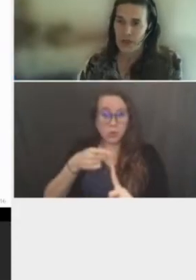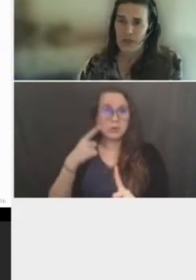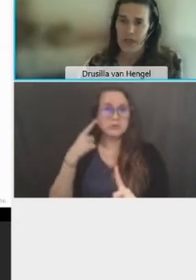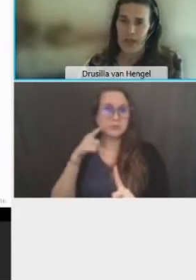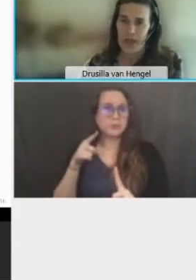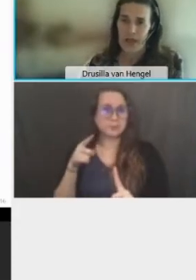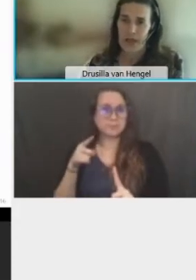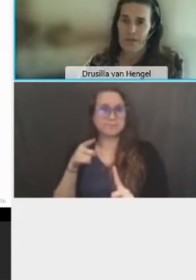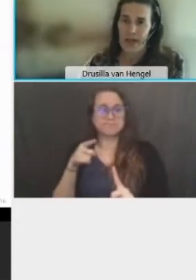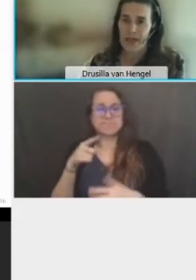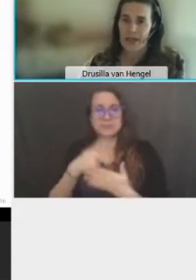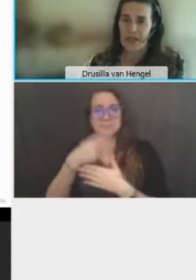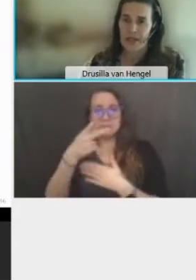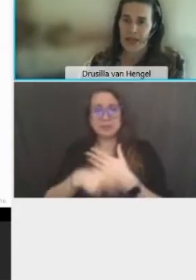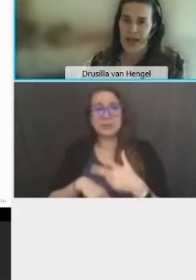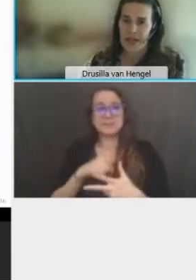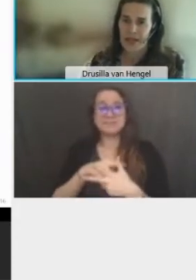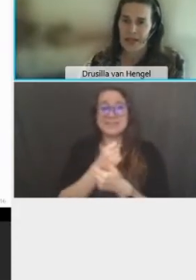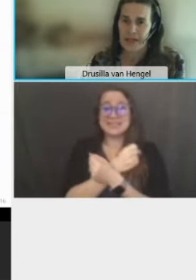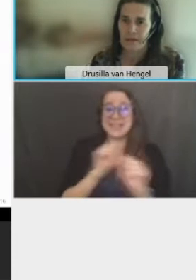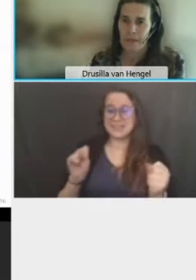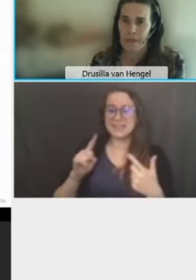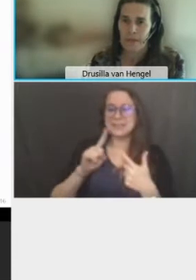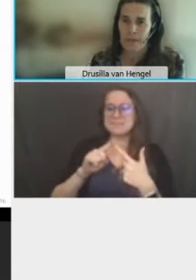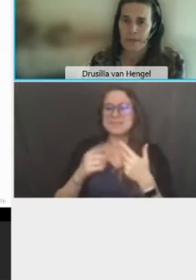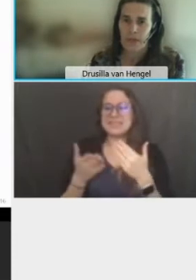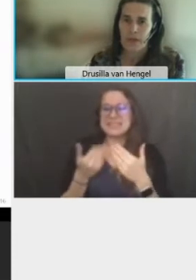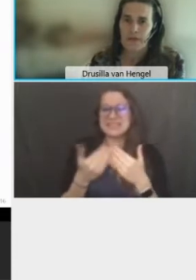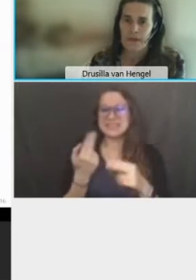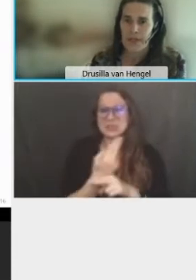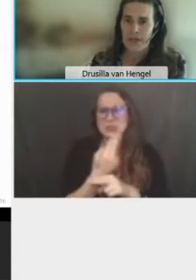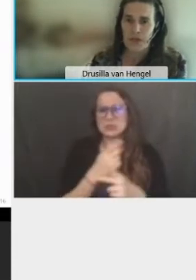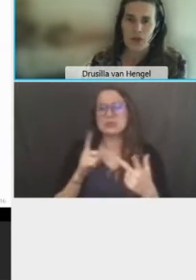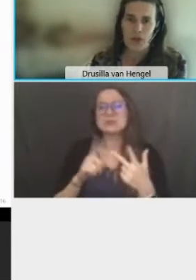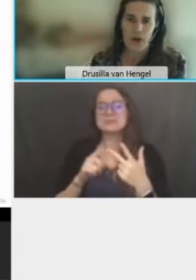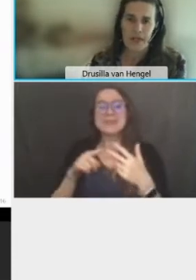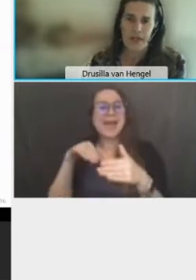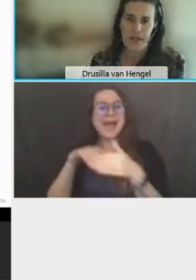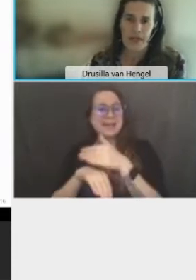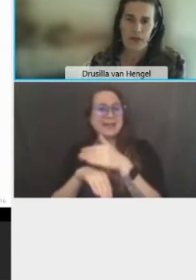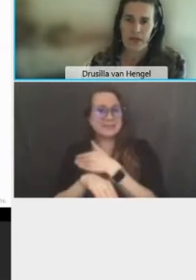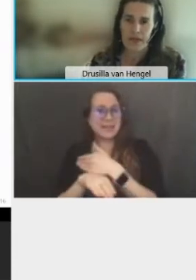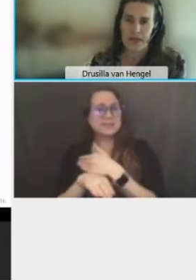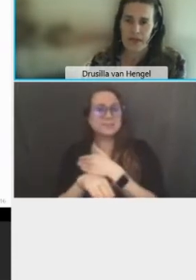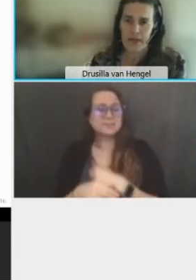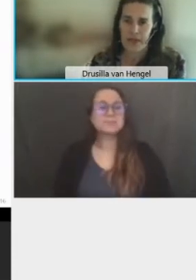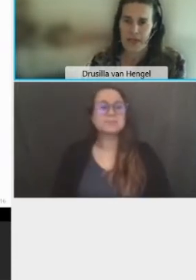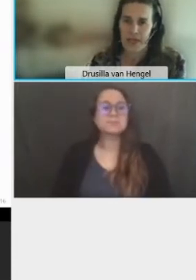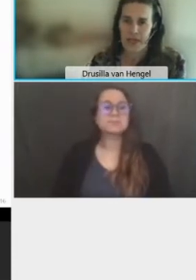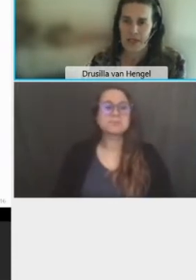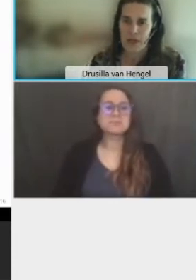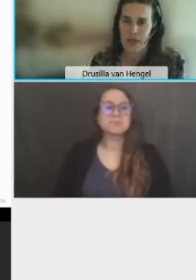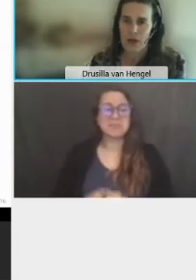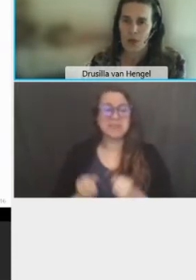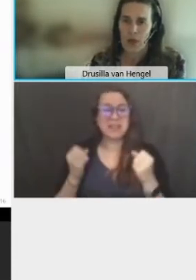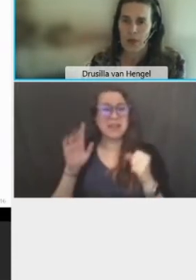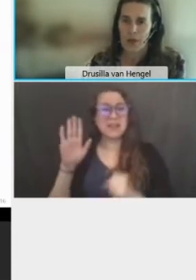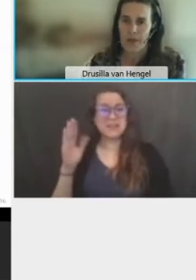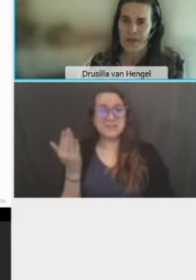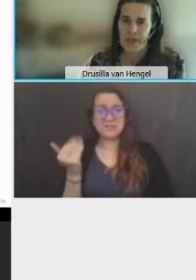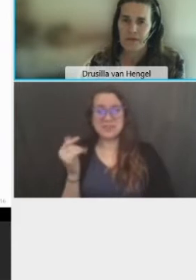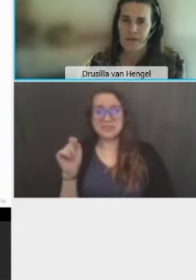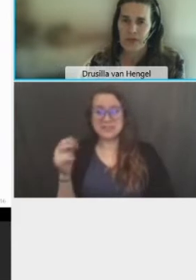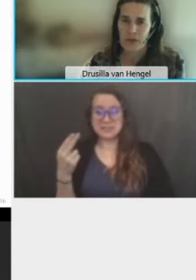of use, and balancing delay and access. The 15th Street corridor contains several unsafe intersections